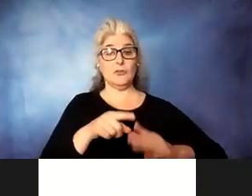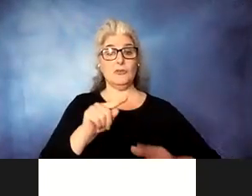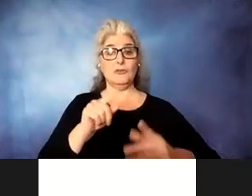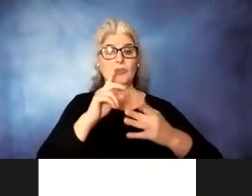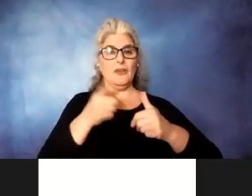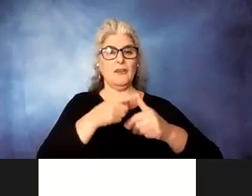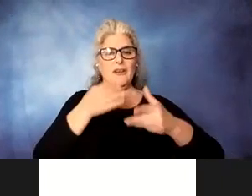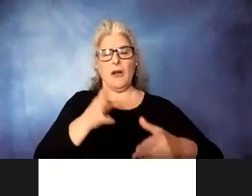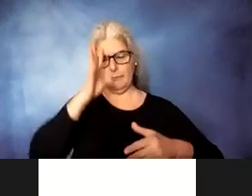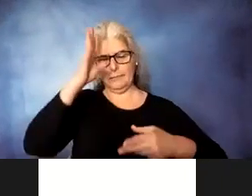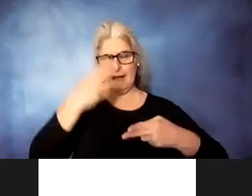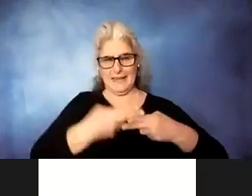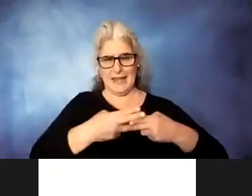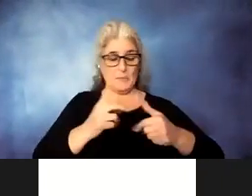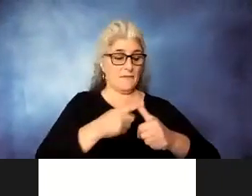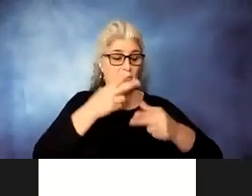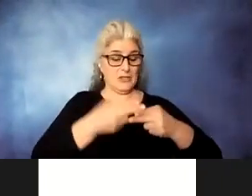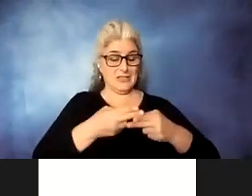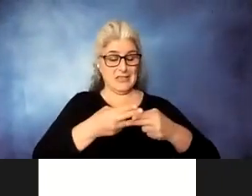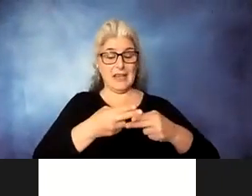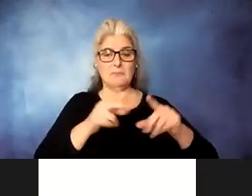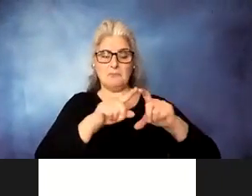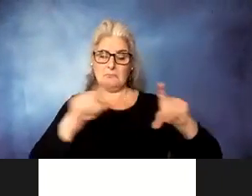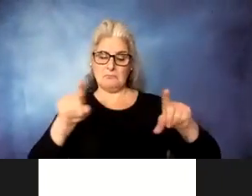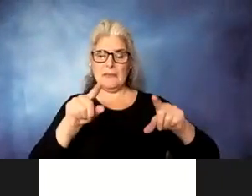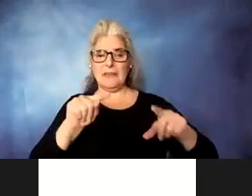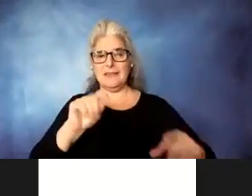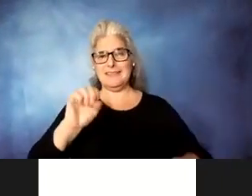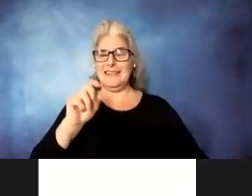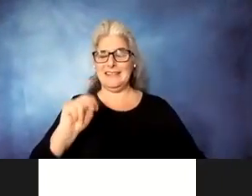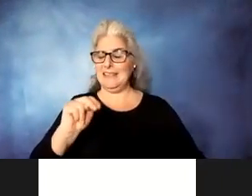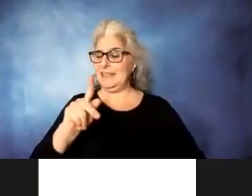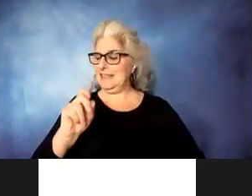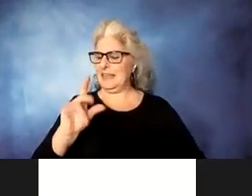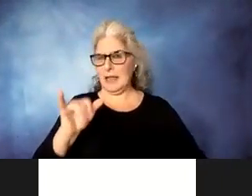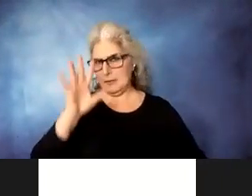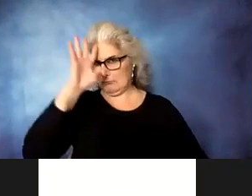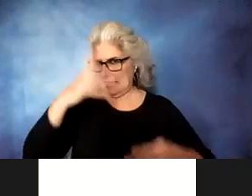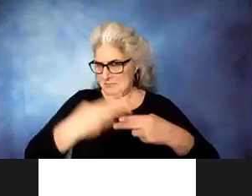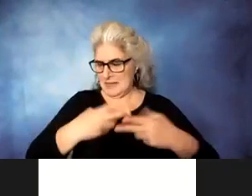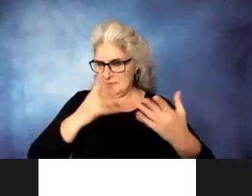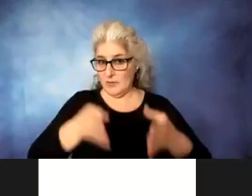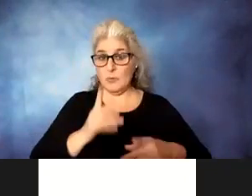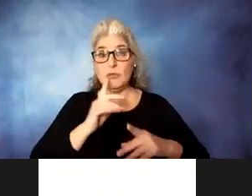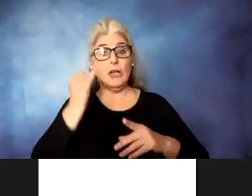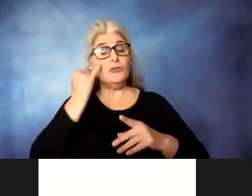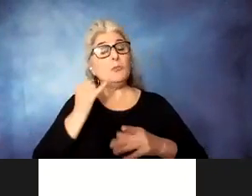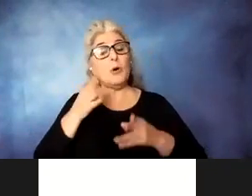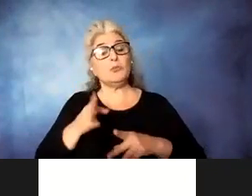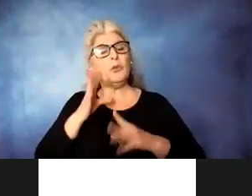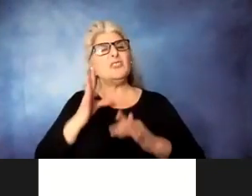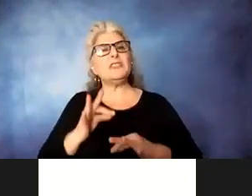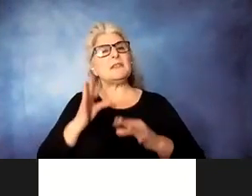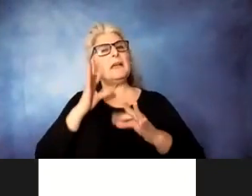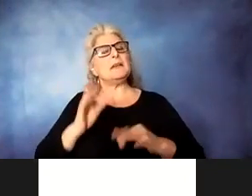these are fake names, selected as the choice for mayor. If the voter chooses a write-in candidate, a keyboard